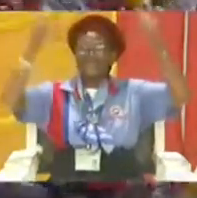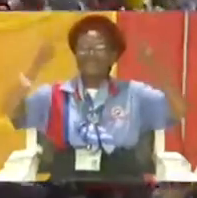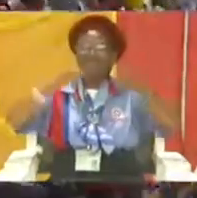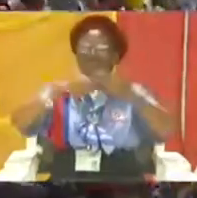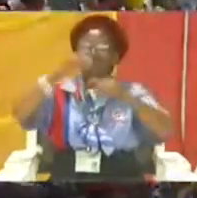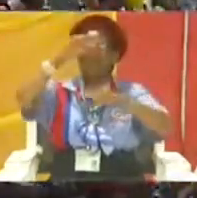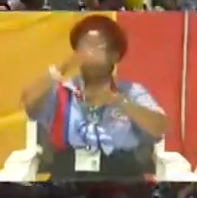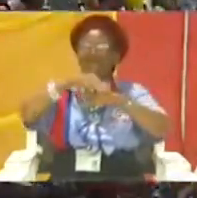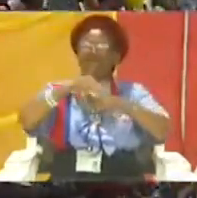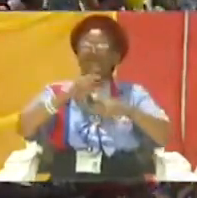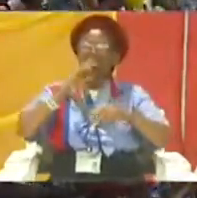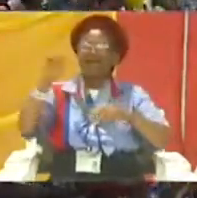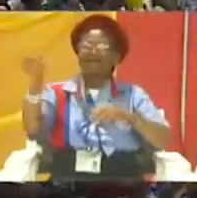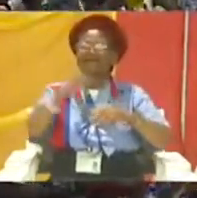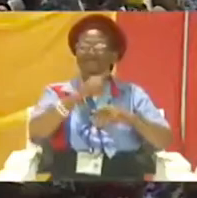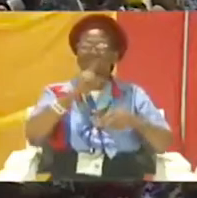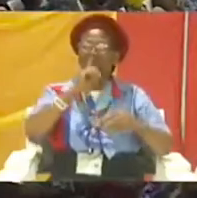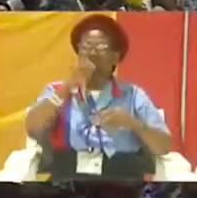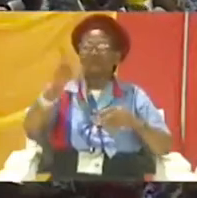sure?